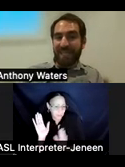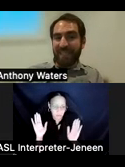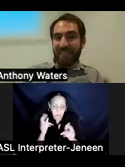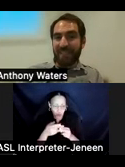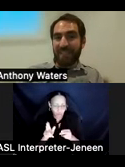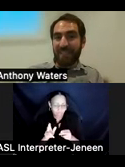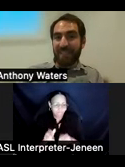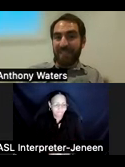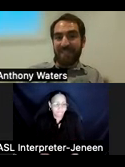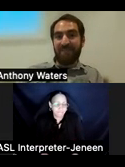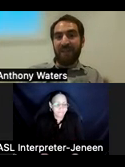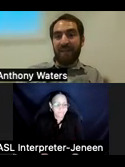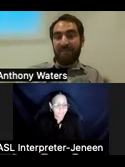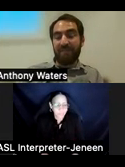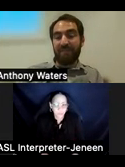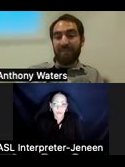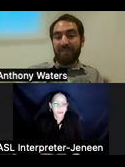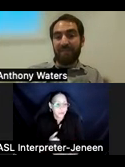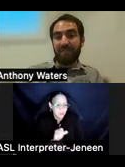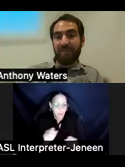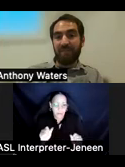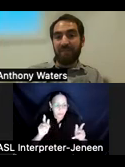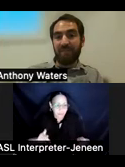33 seconds to save a life.